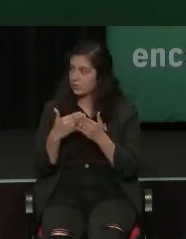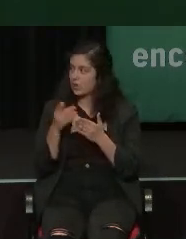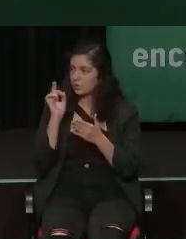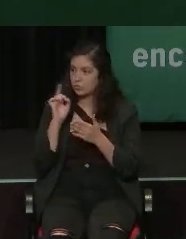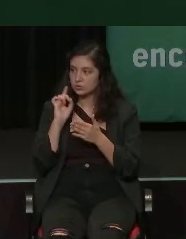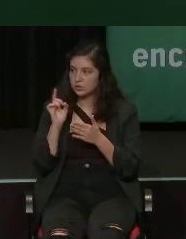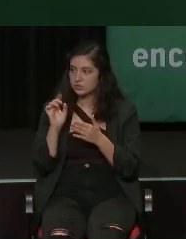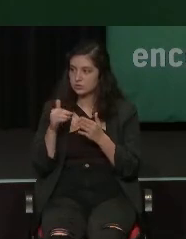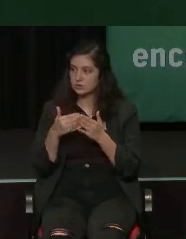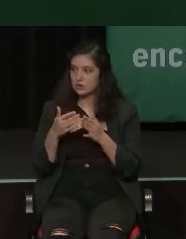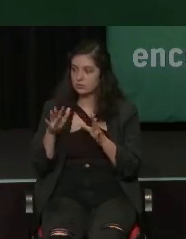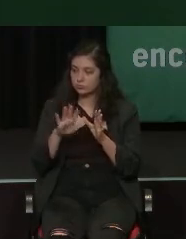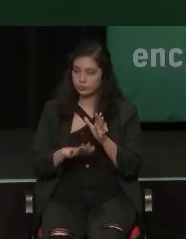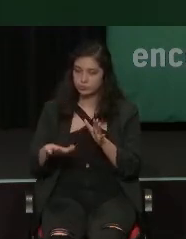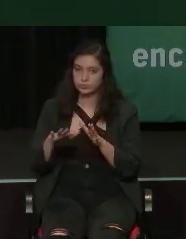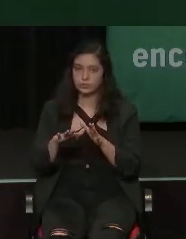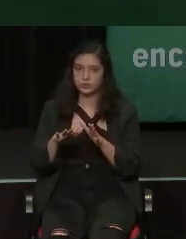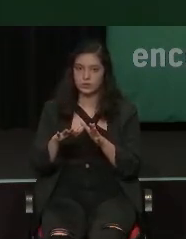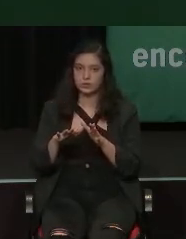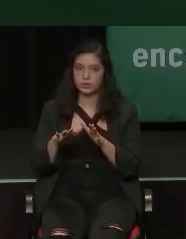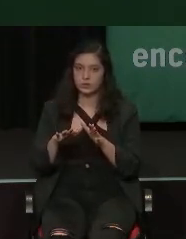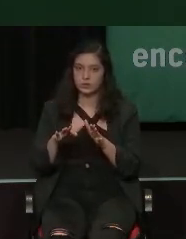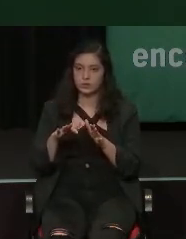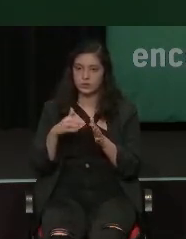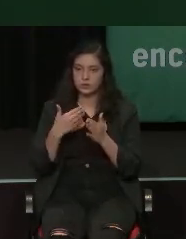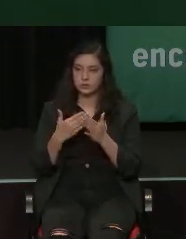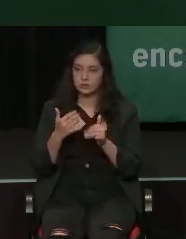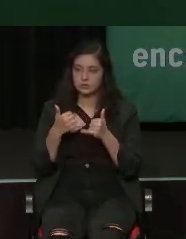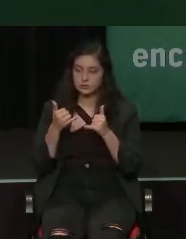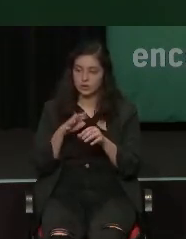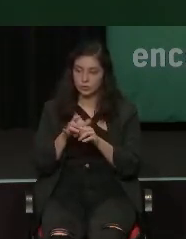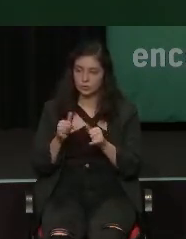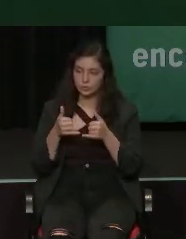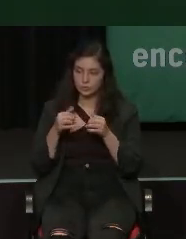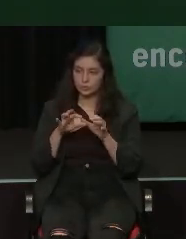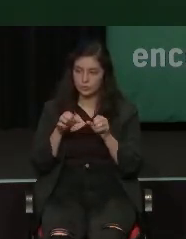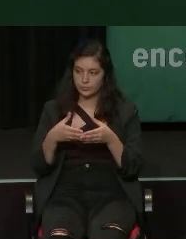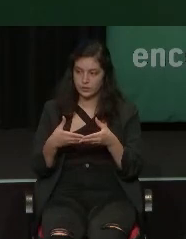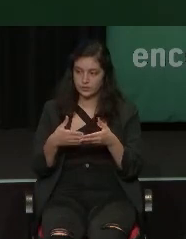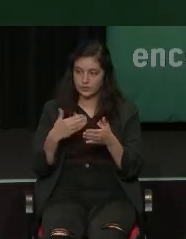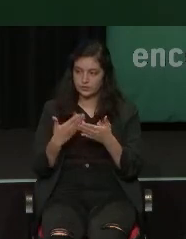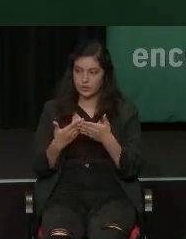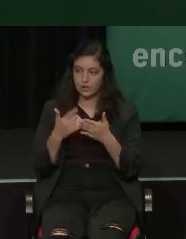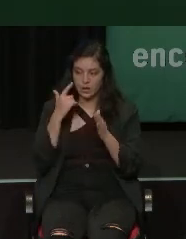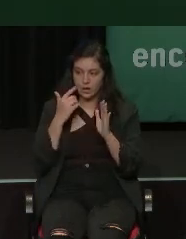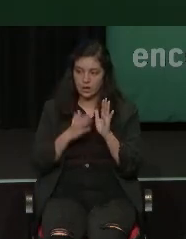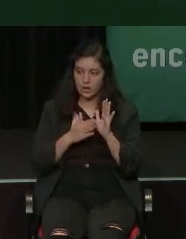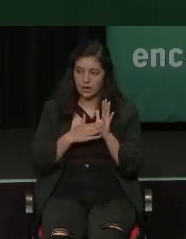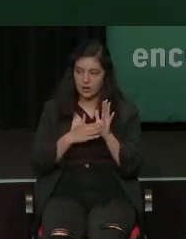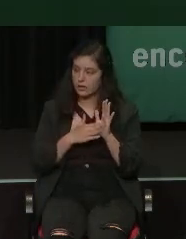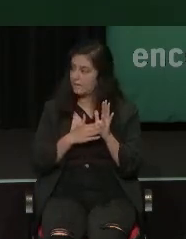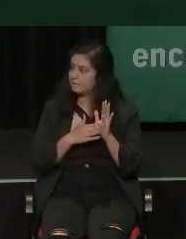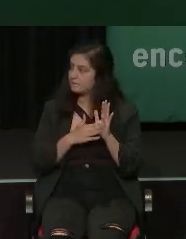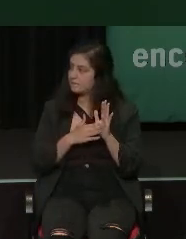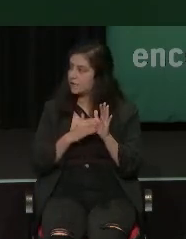importance of this field in the world after the pandemic, which will be driven by